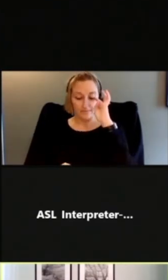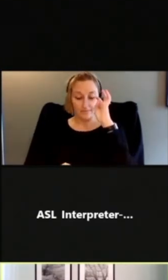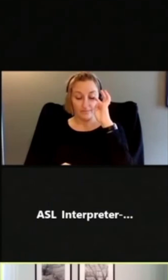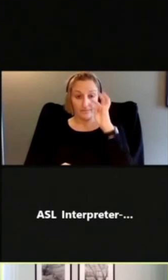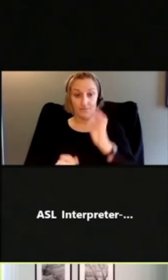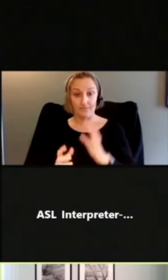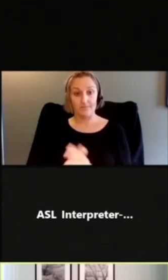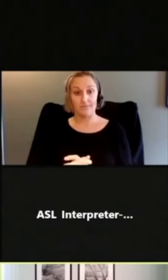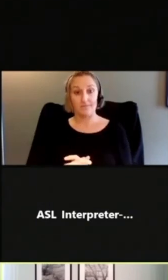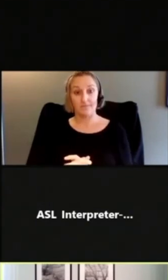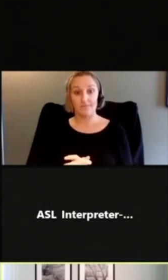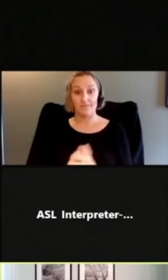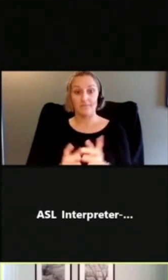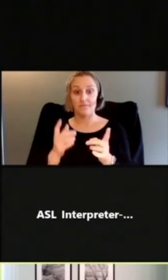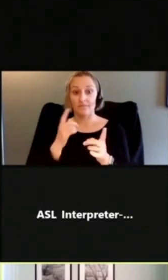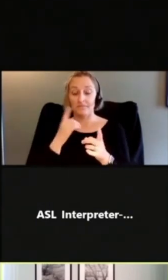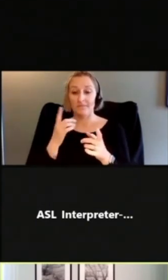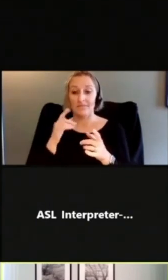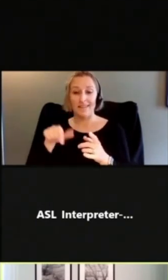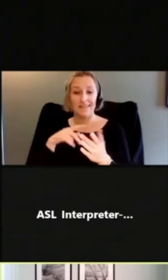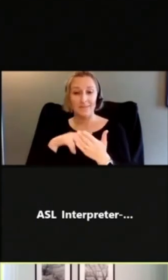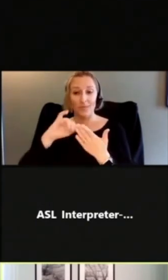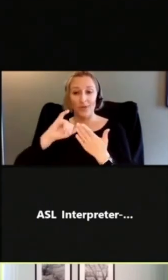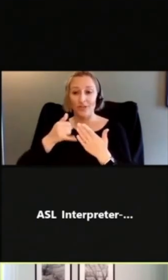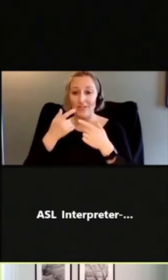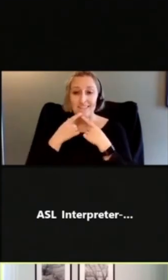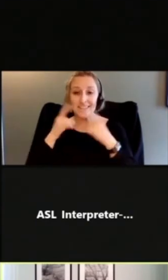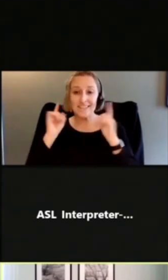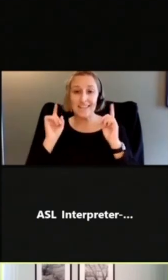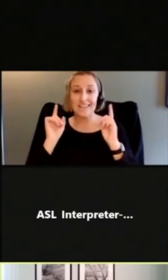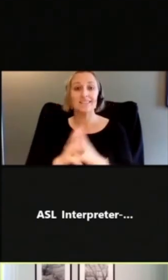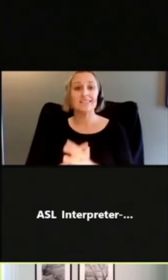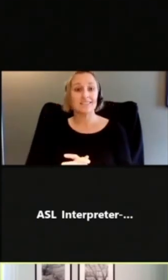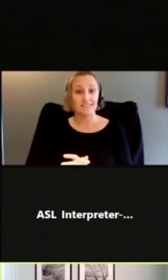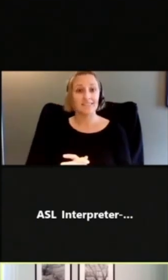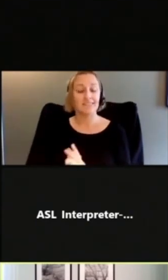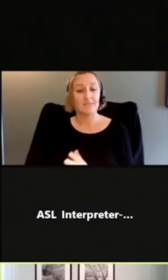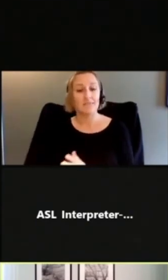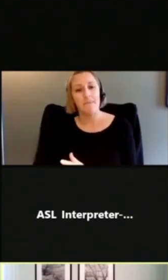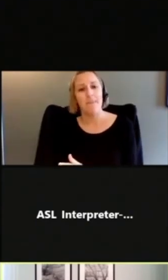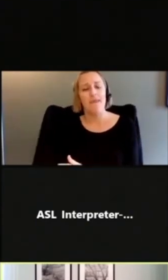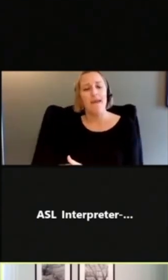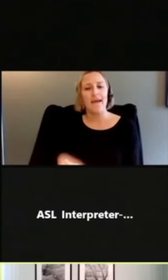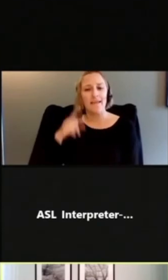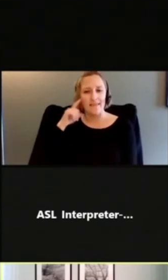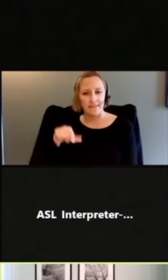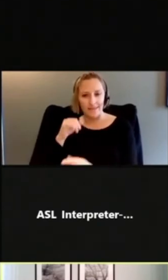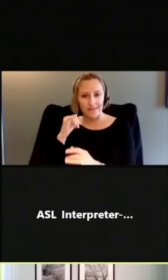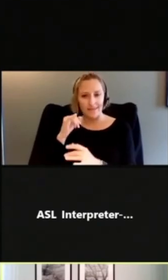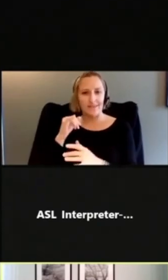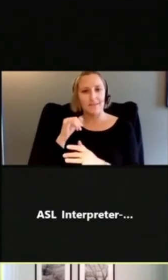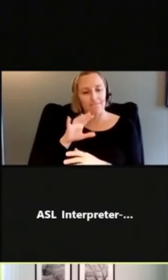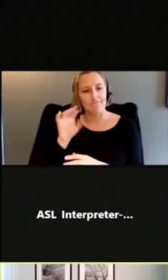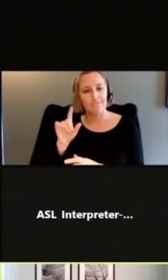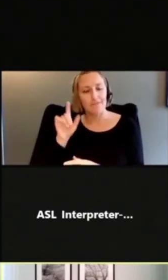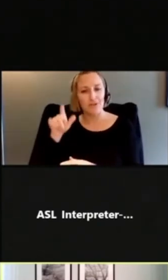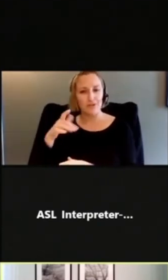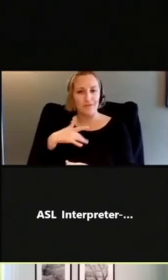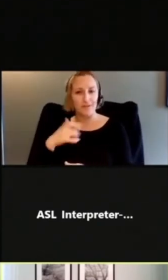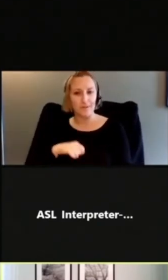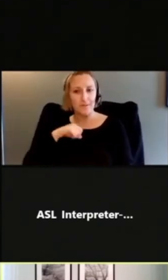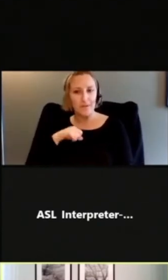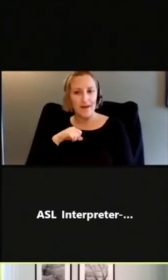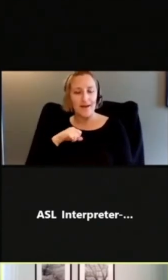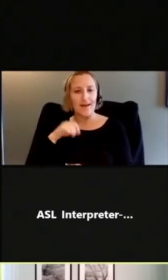This was a successful project. I think the institution should be proud of having these students not only learning about